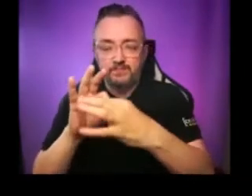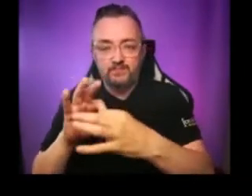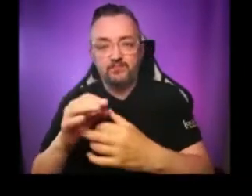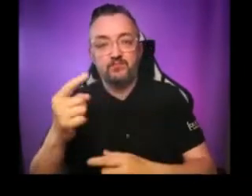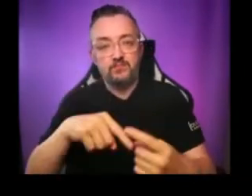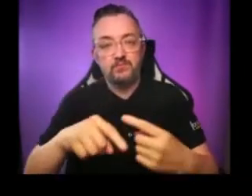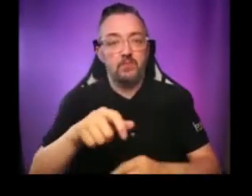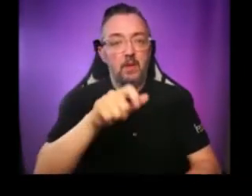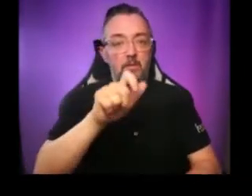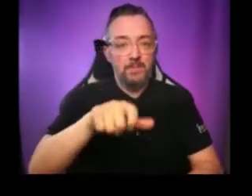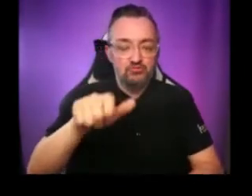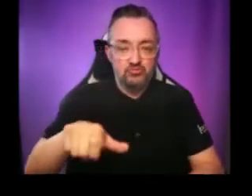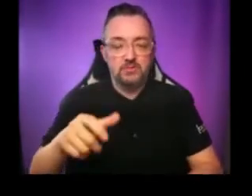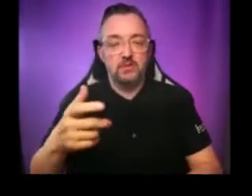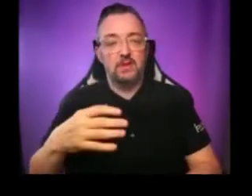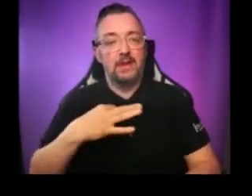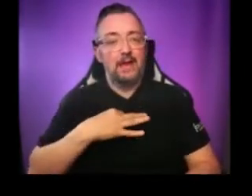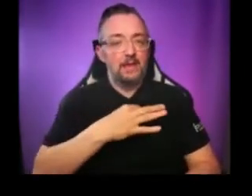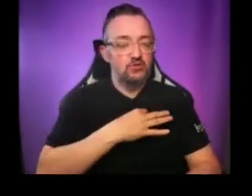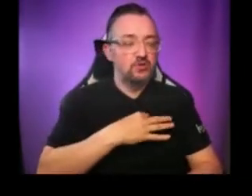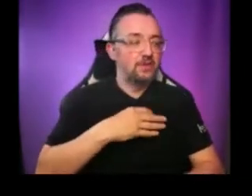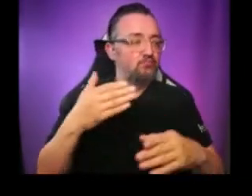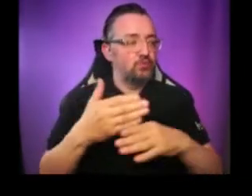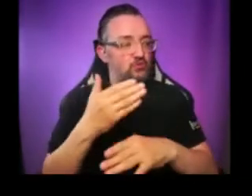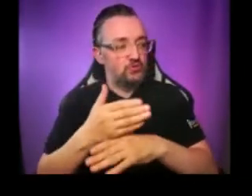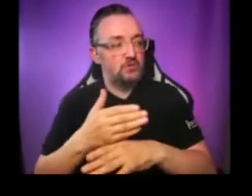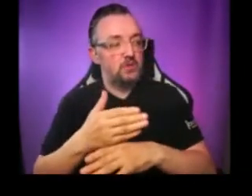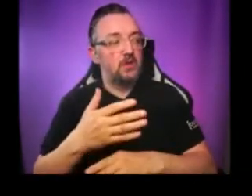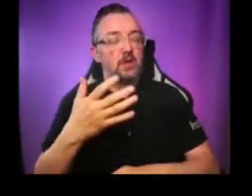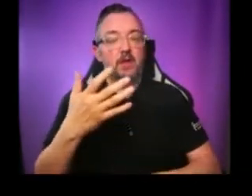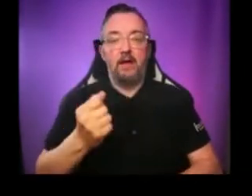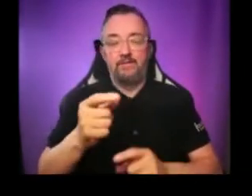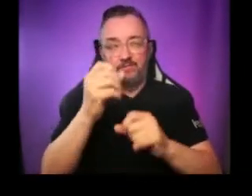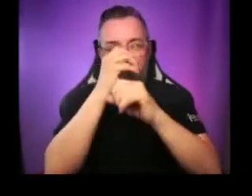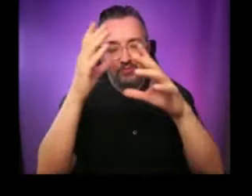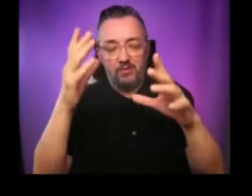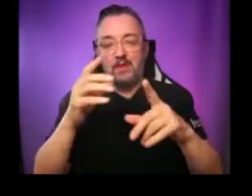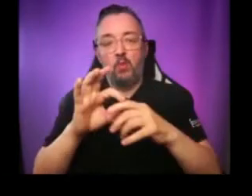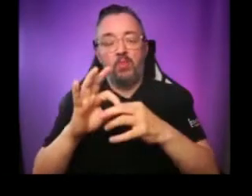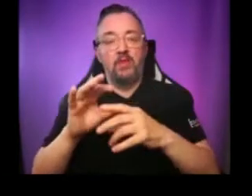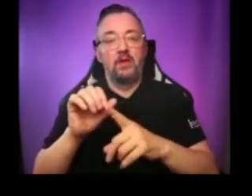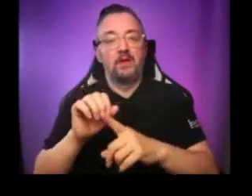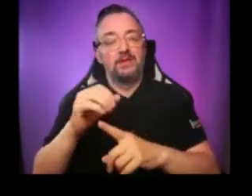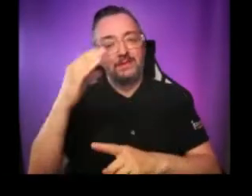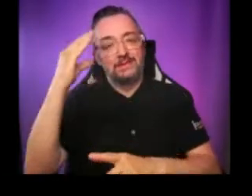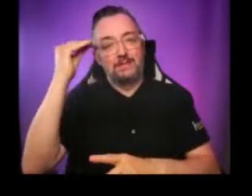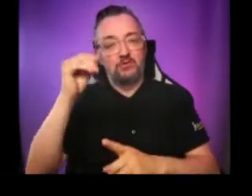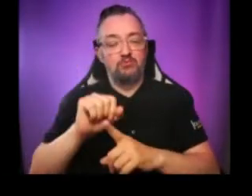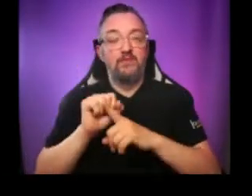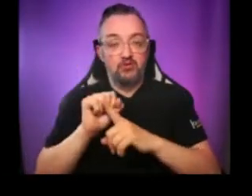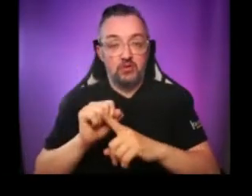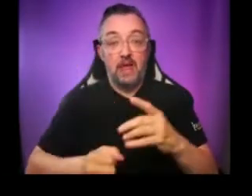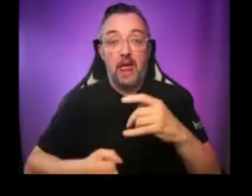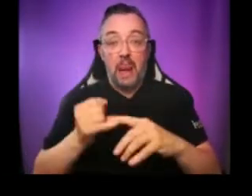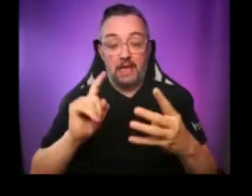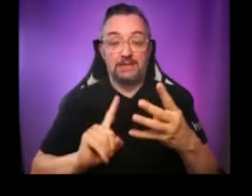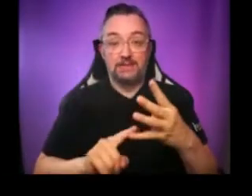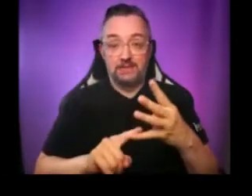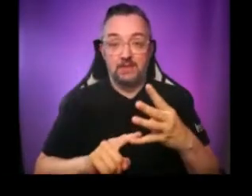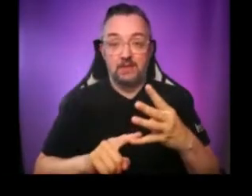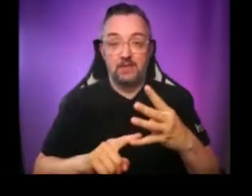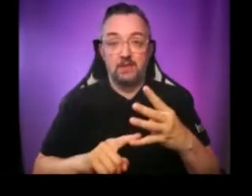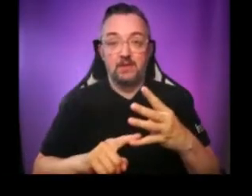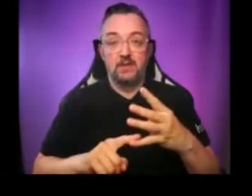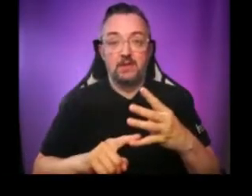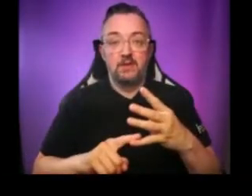patients, clinicians, practitioners, with the concept of dementia prevention. And finally, as has already been mentioned